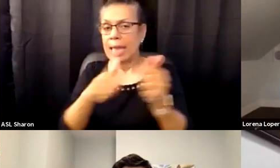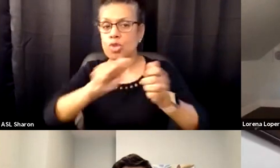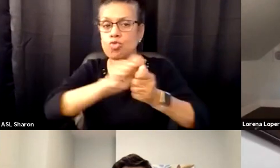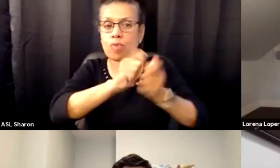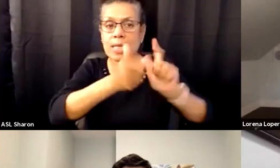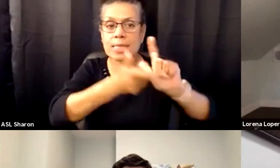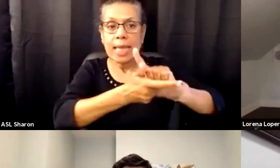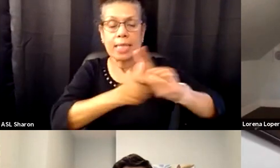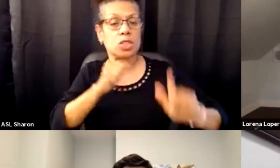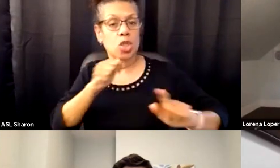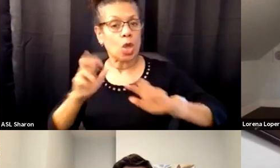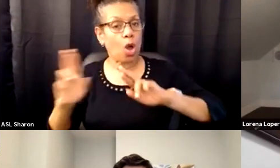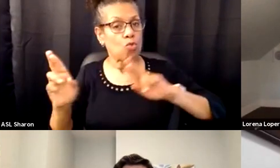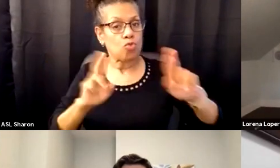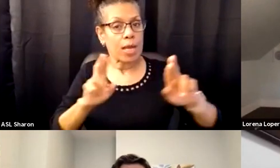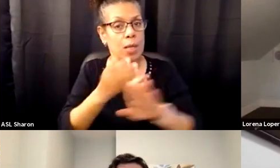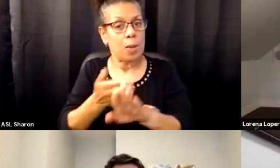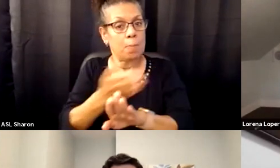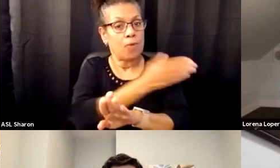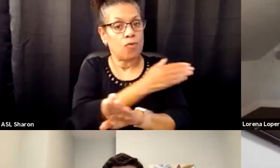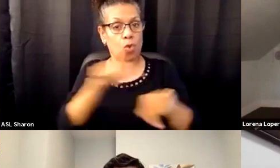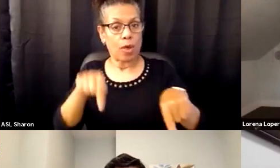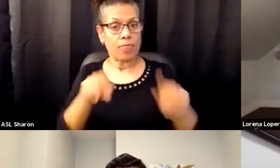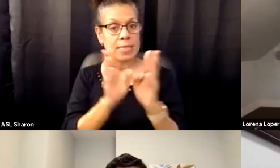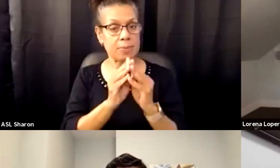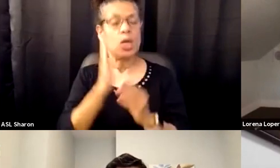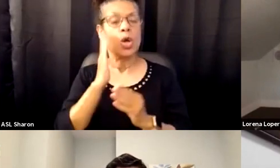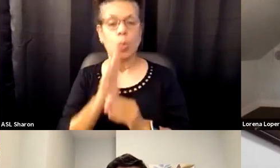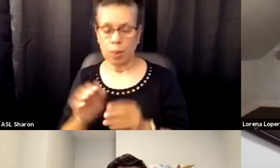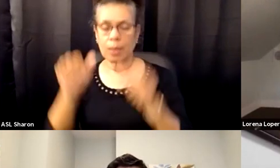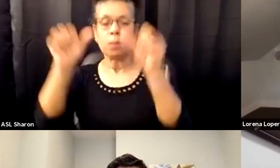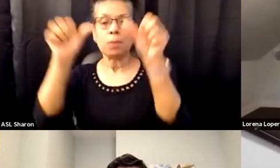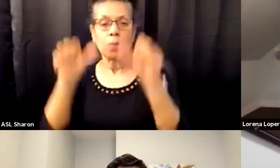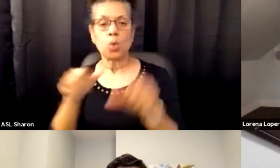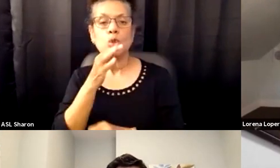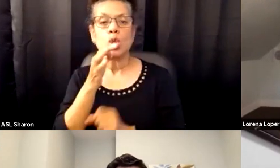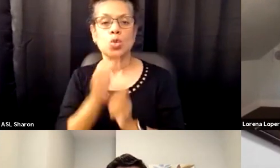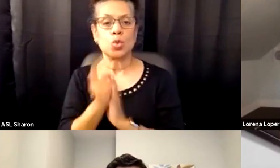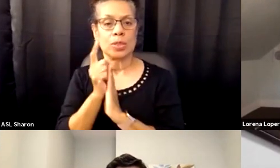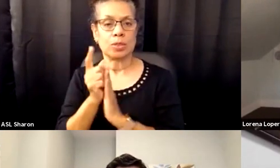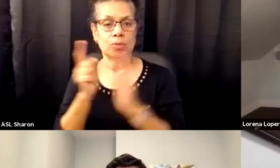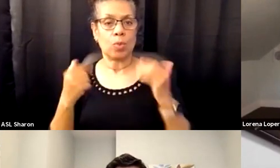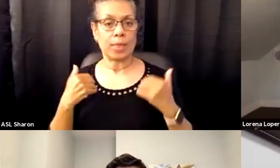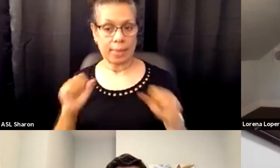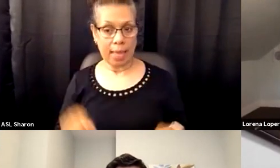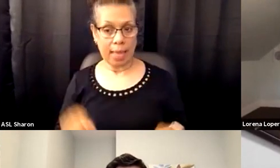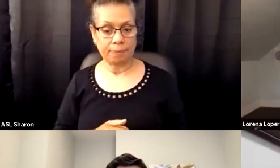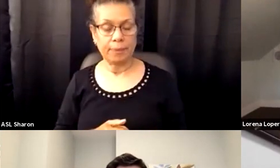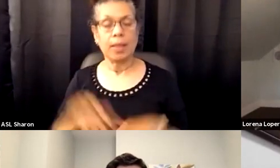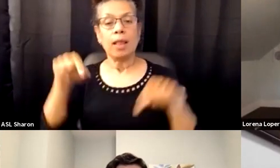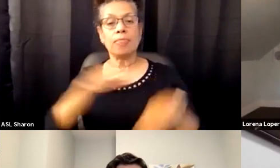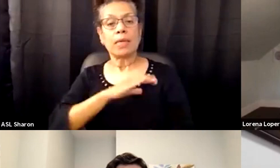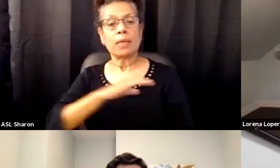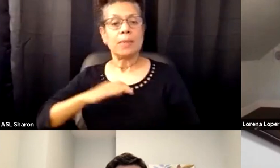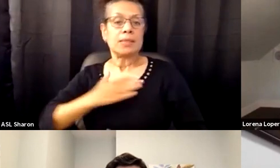are not ready prior to the start of the meeting will be posted as soon as they are finalized the committee is pleased to be